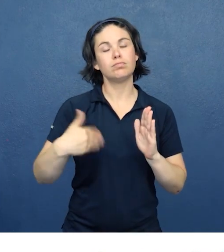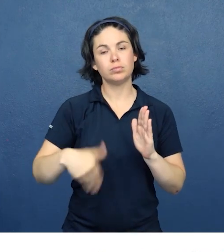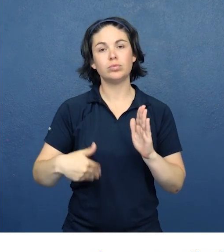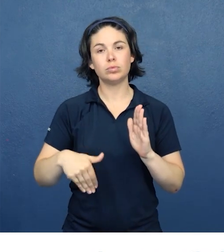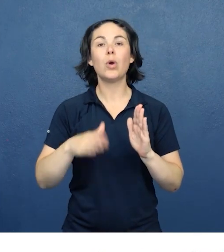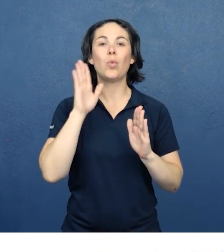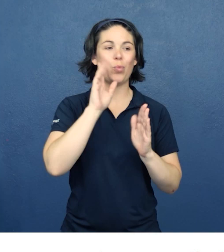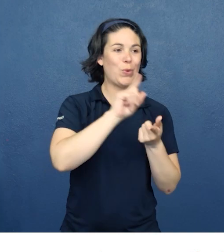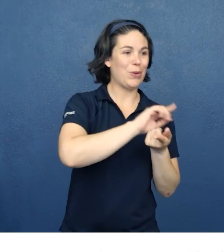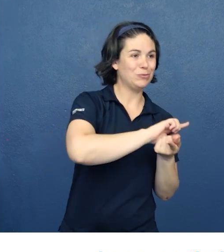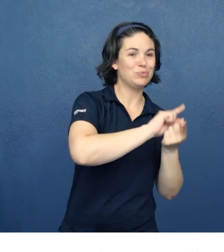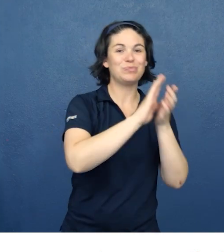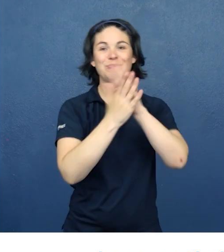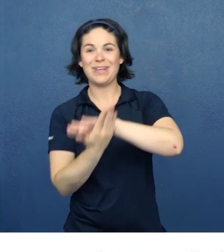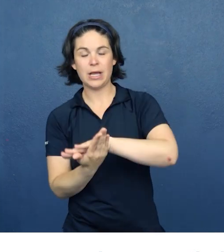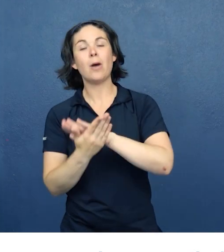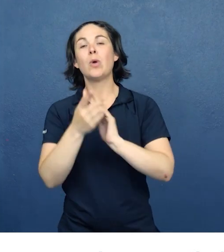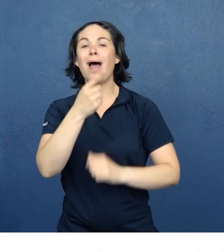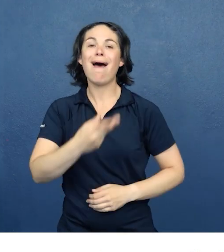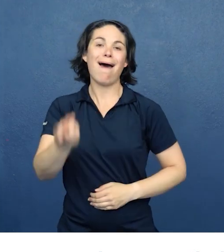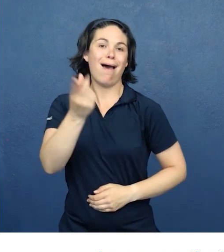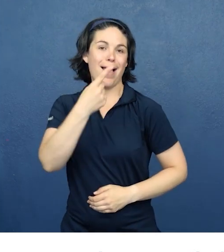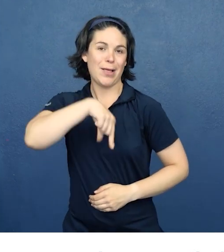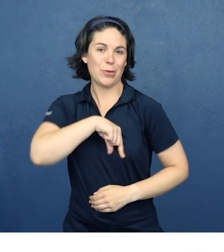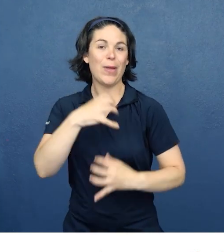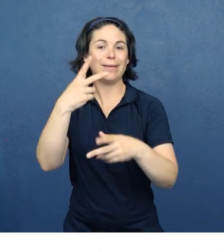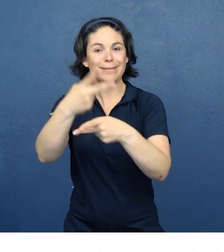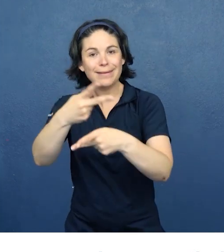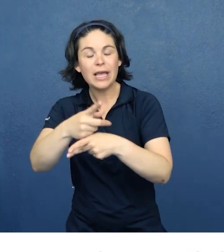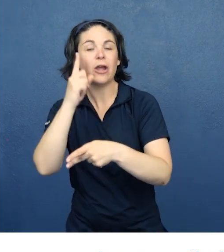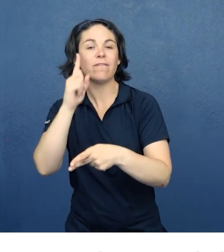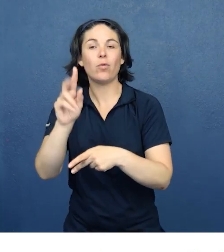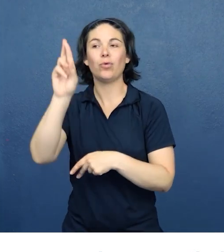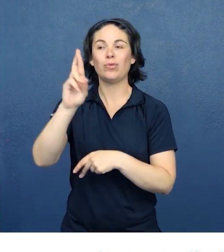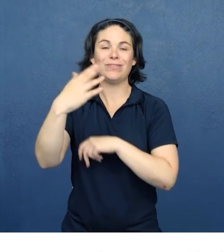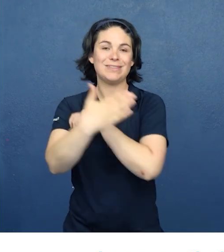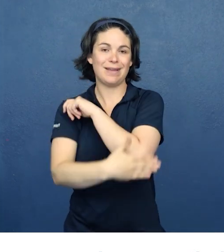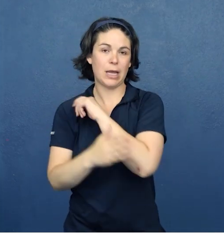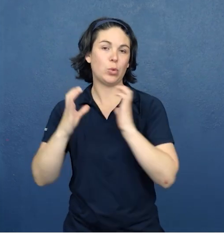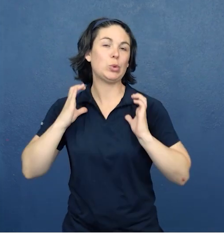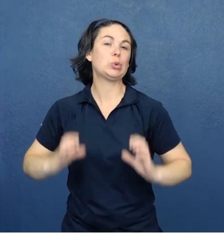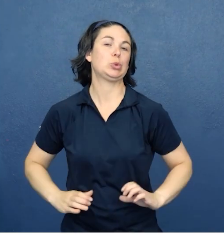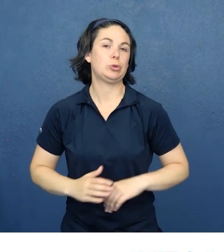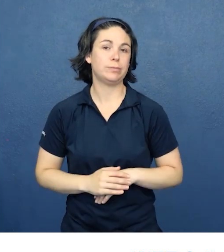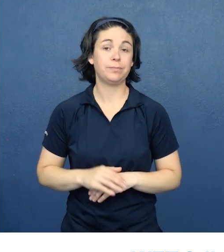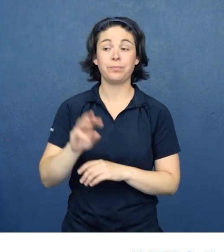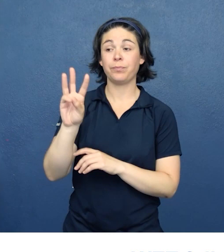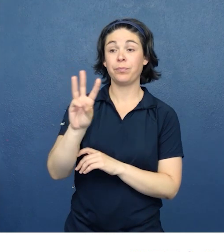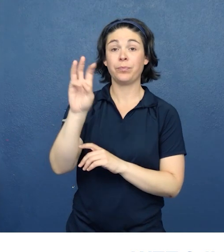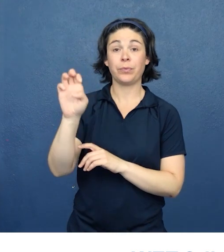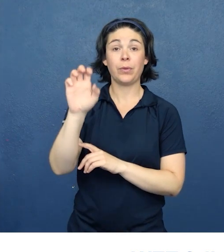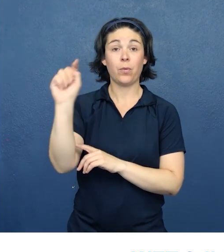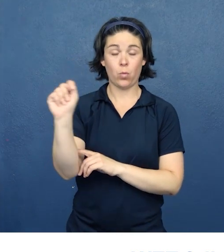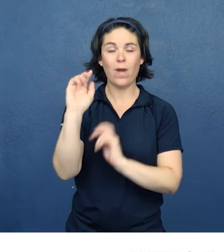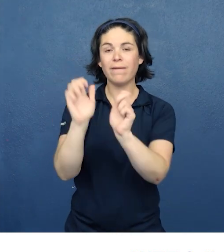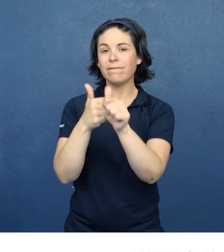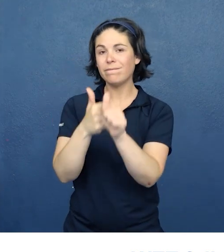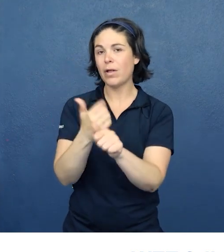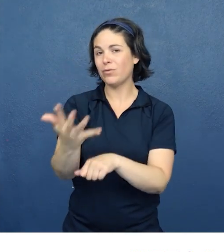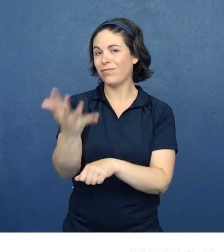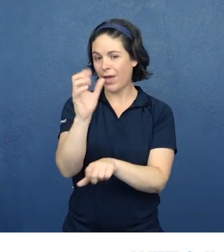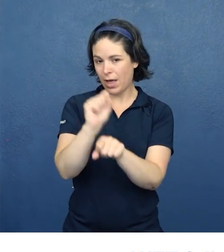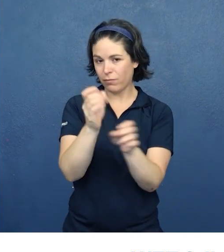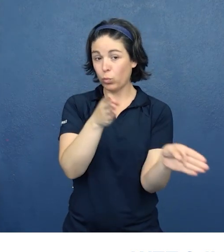ultimately translates into quality care for the consumers of Riverside County. WET follows 5 work